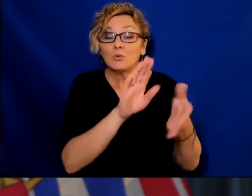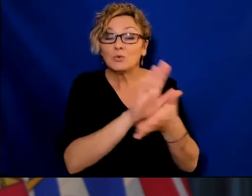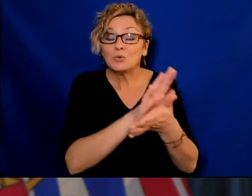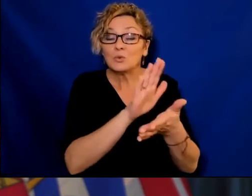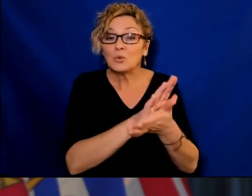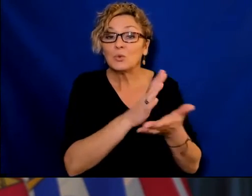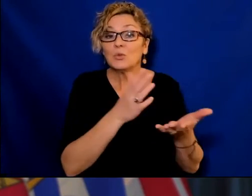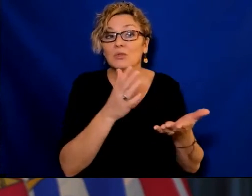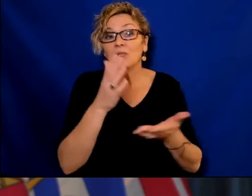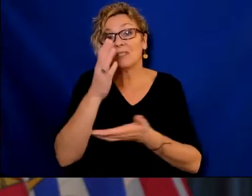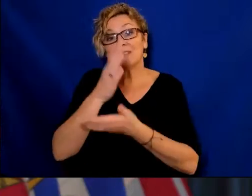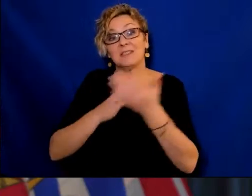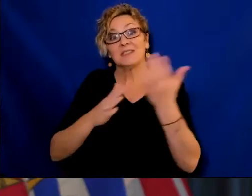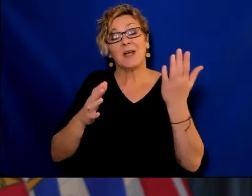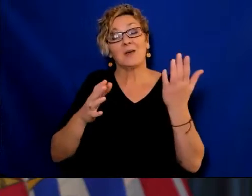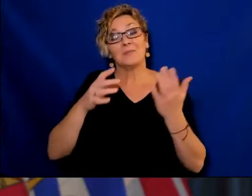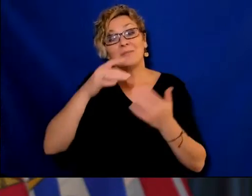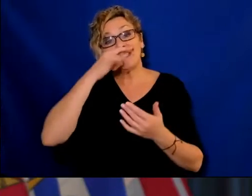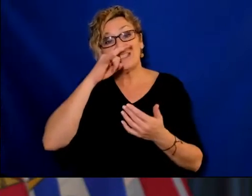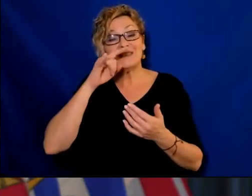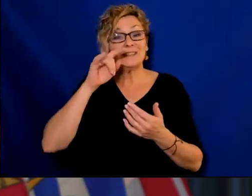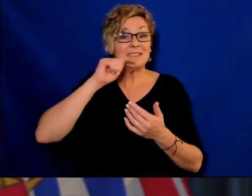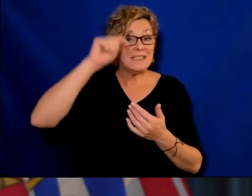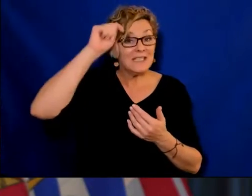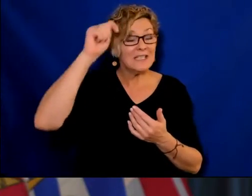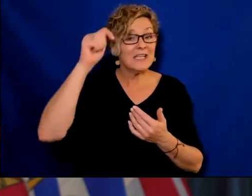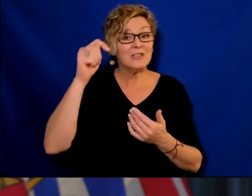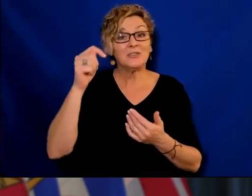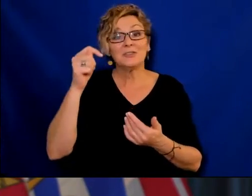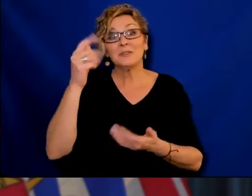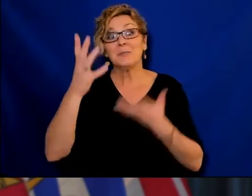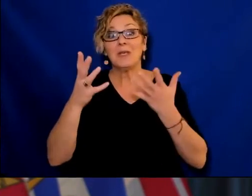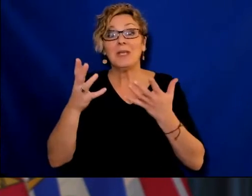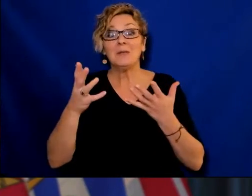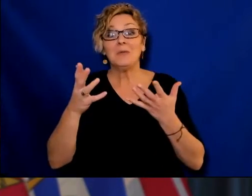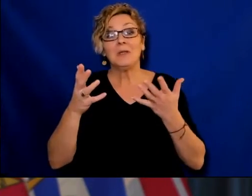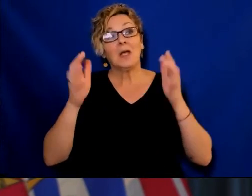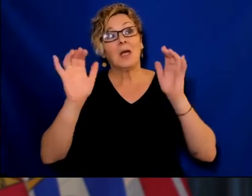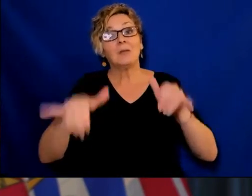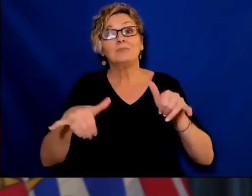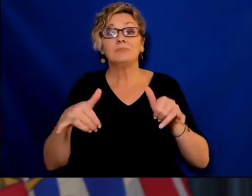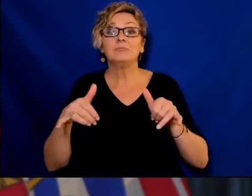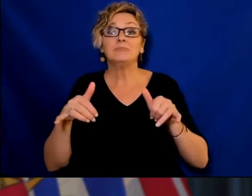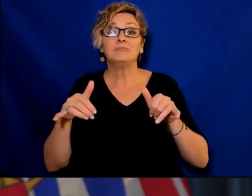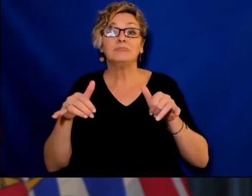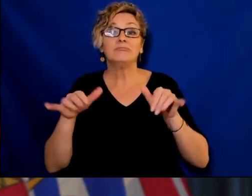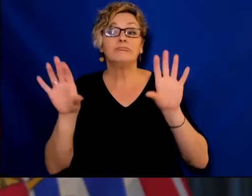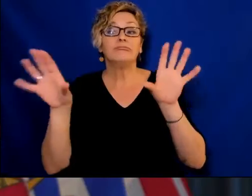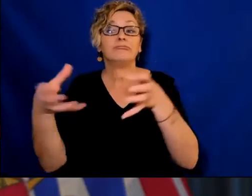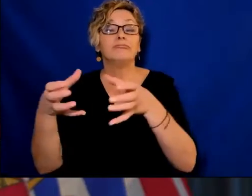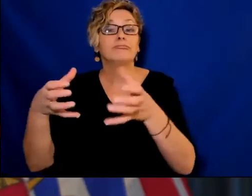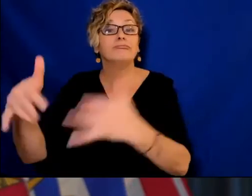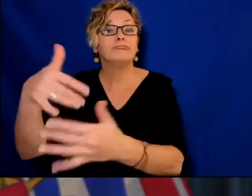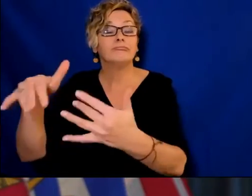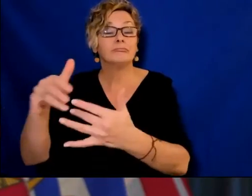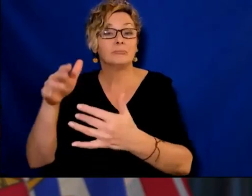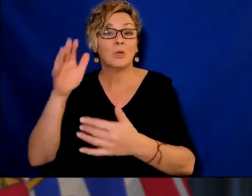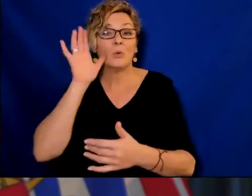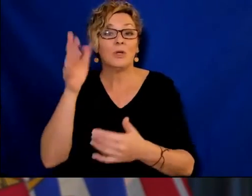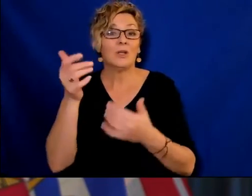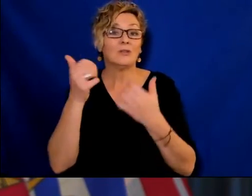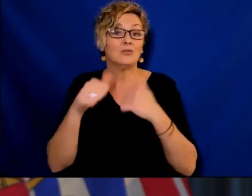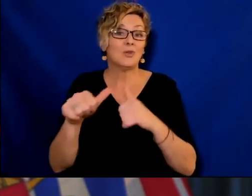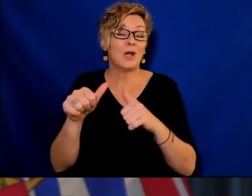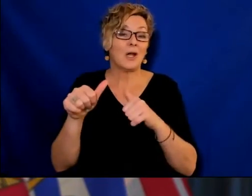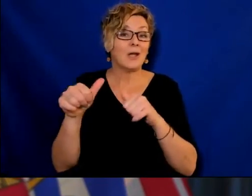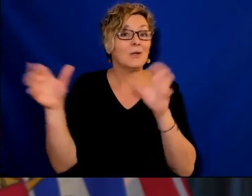different considerations that go into this. We want to make sure that we can do it in a way that doesn't adversely affect